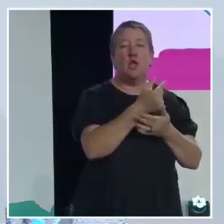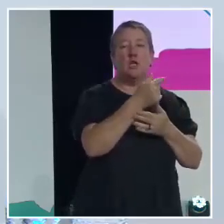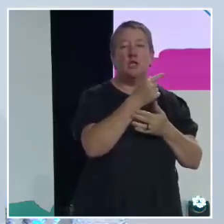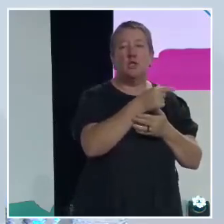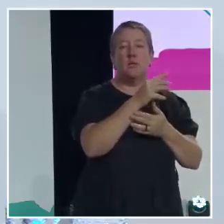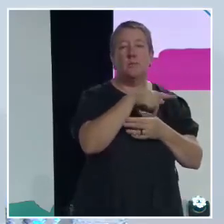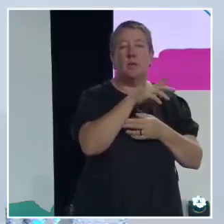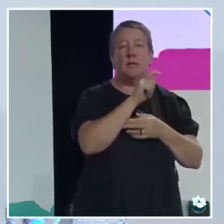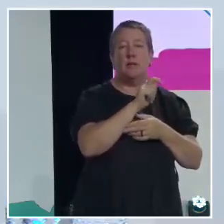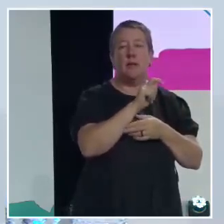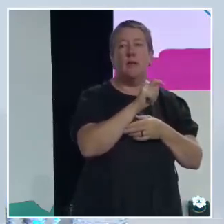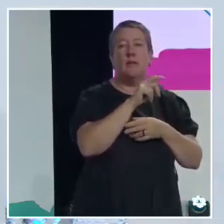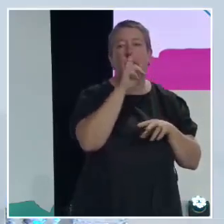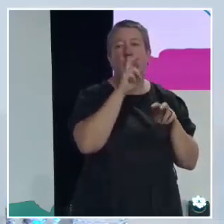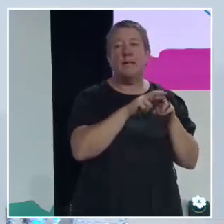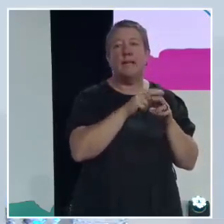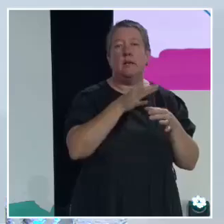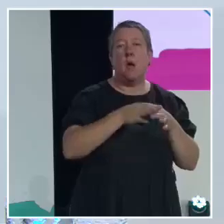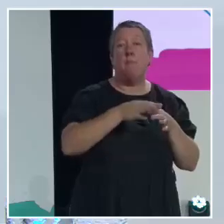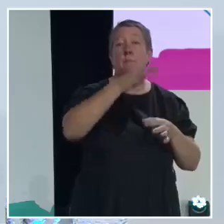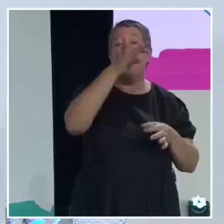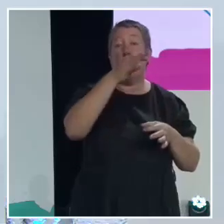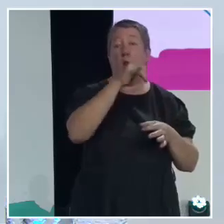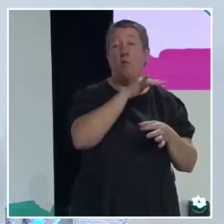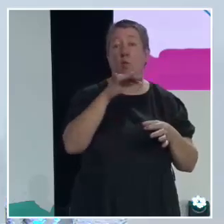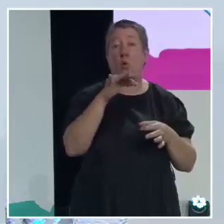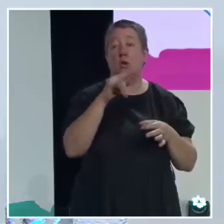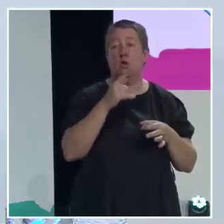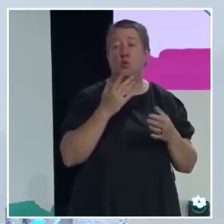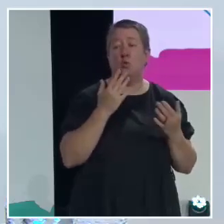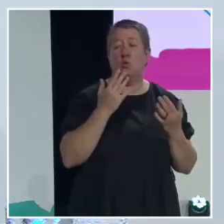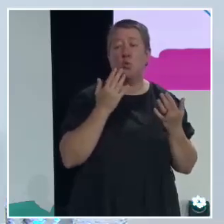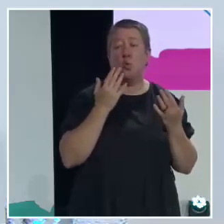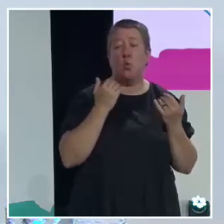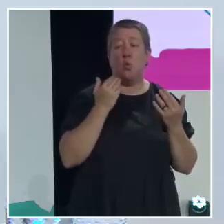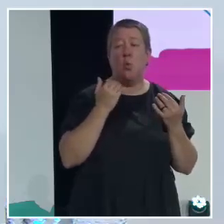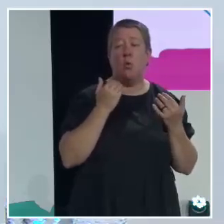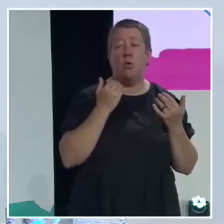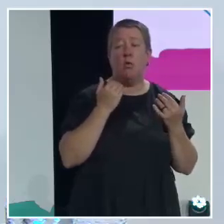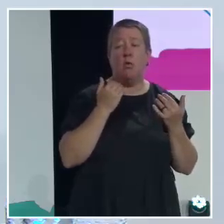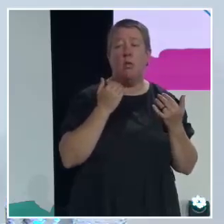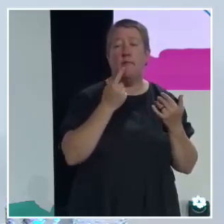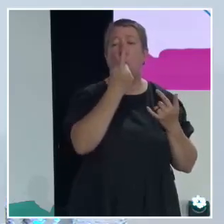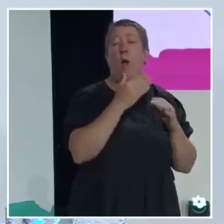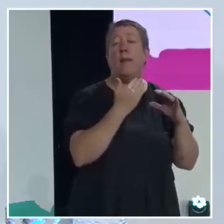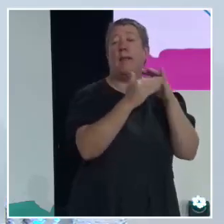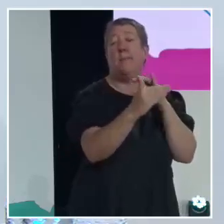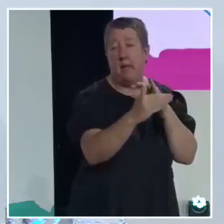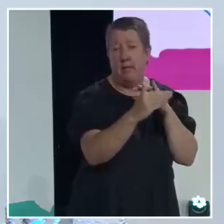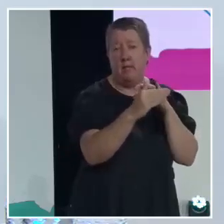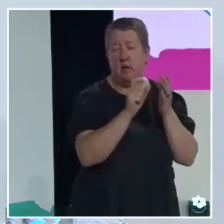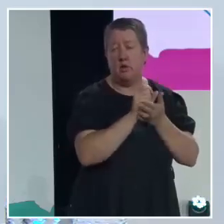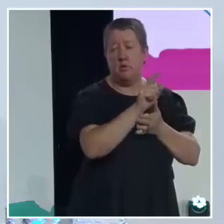water, 500 ml, to cool that email, right? So thinking about all these areas, not as sectors, but inputs towards